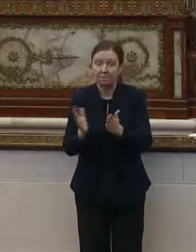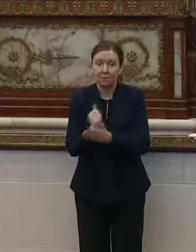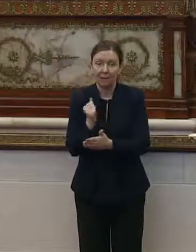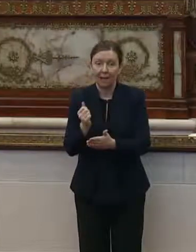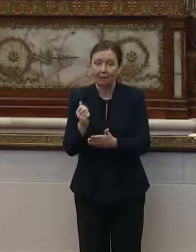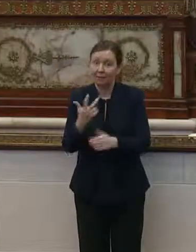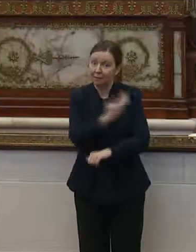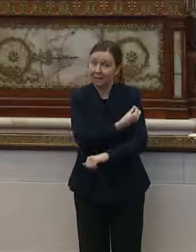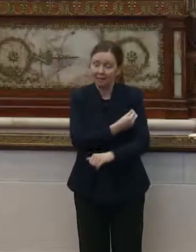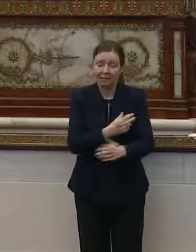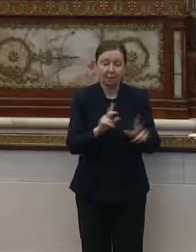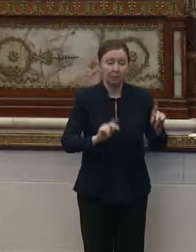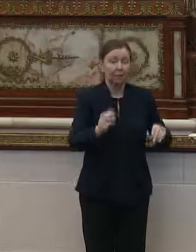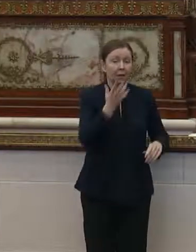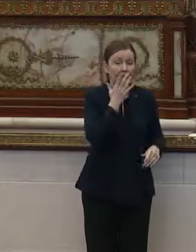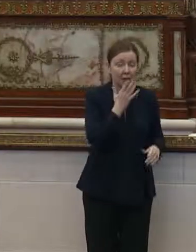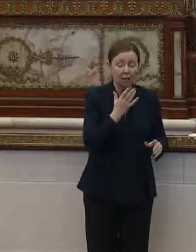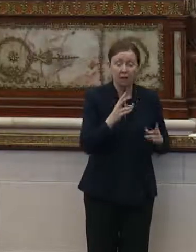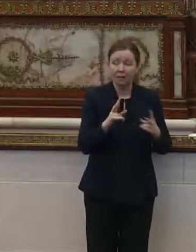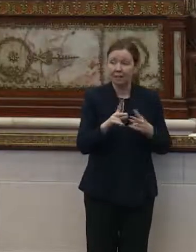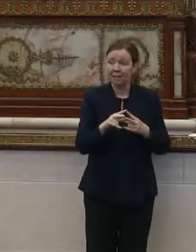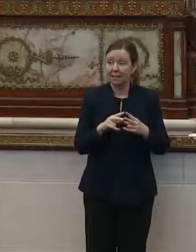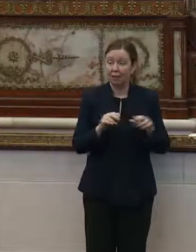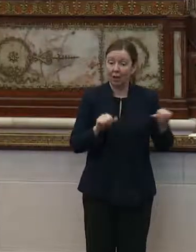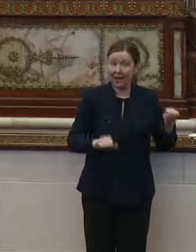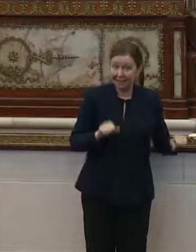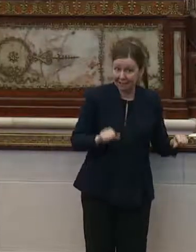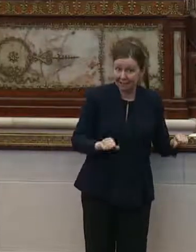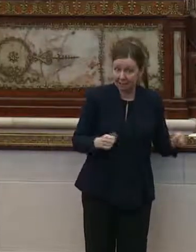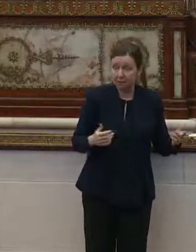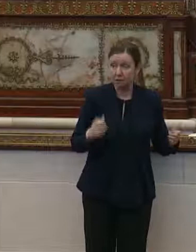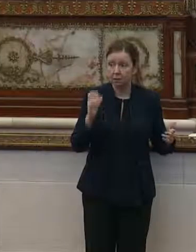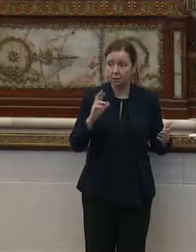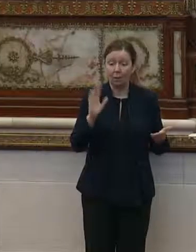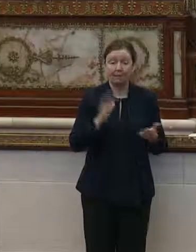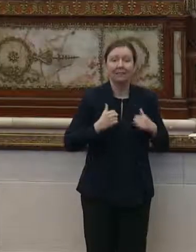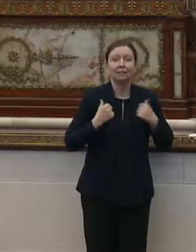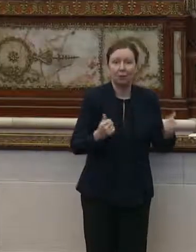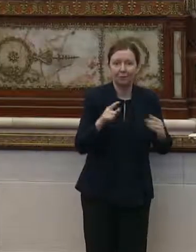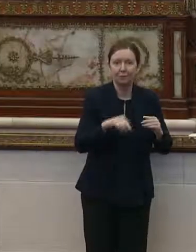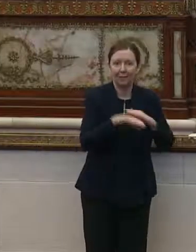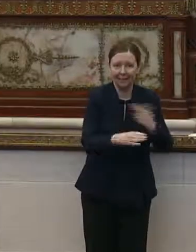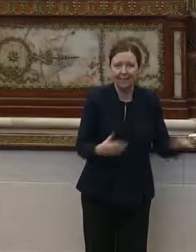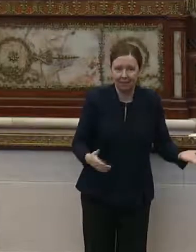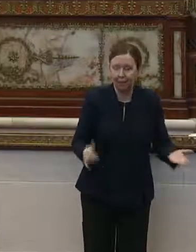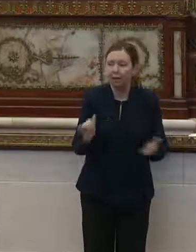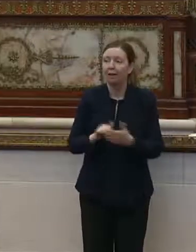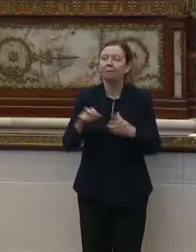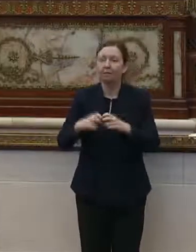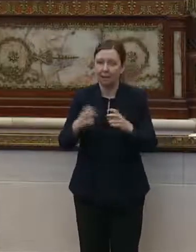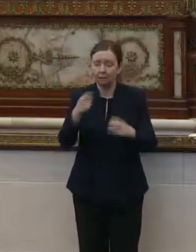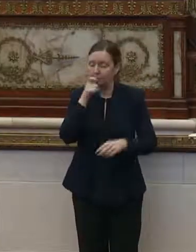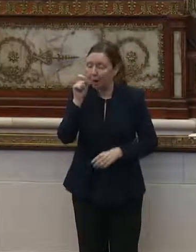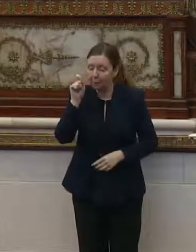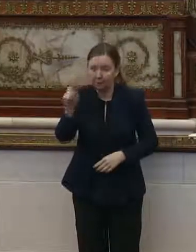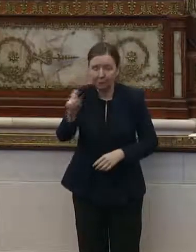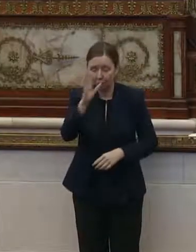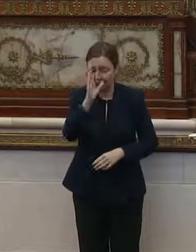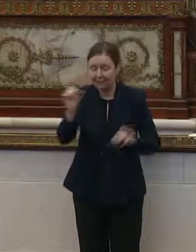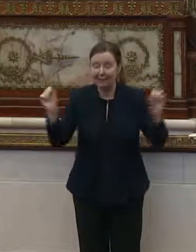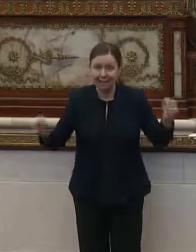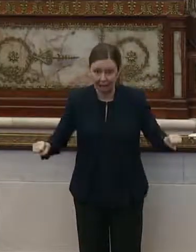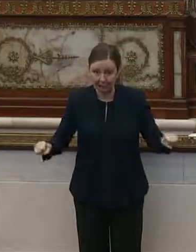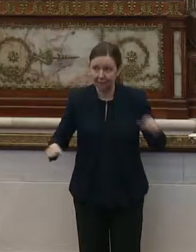color either are hesitant or are less aggressive about getting in there. That is a problem. I will fully acknowledge that